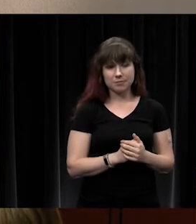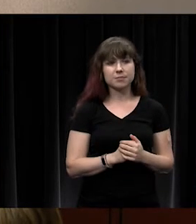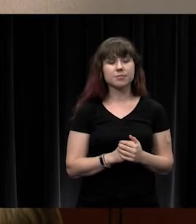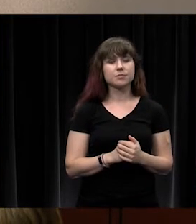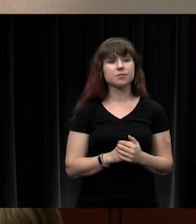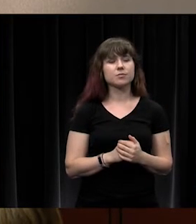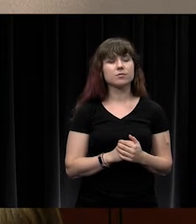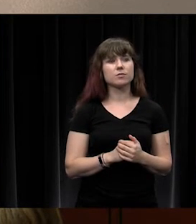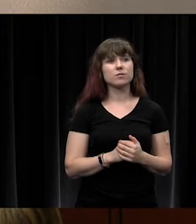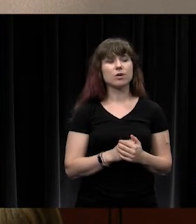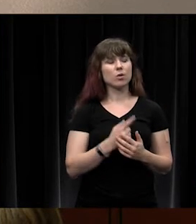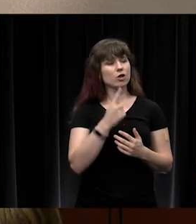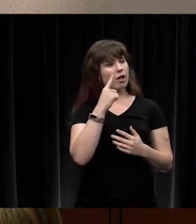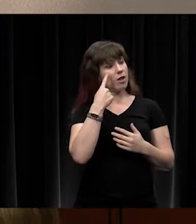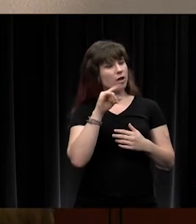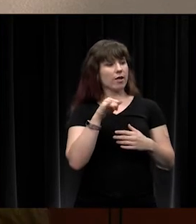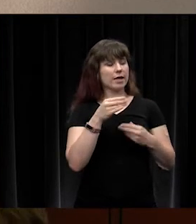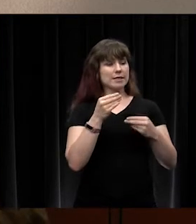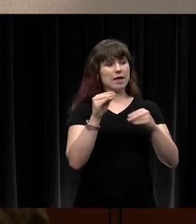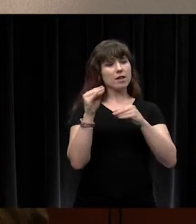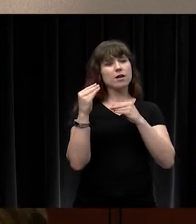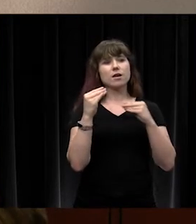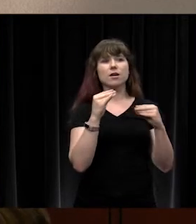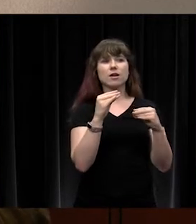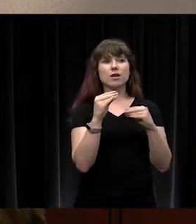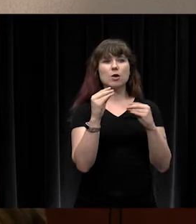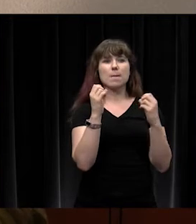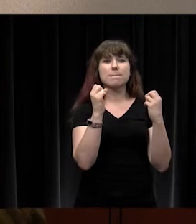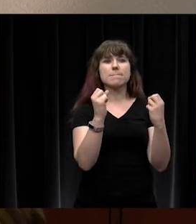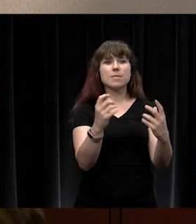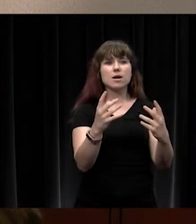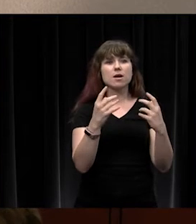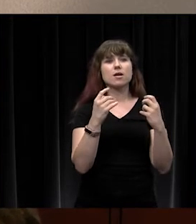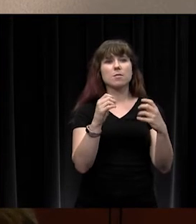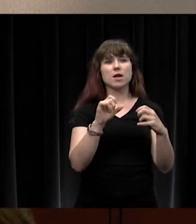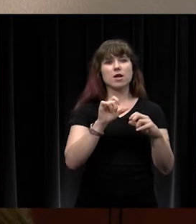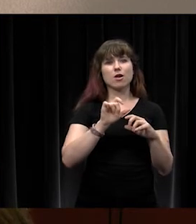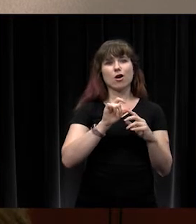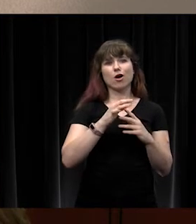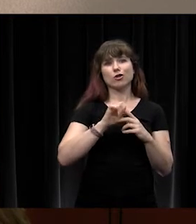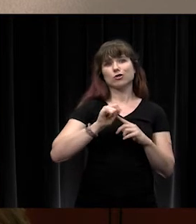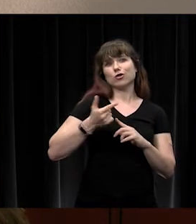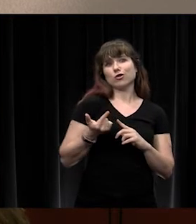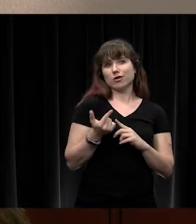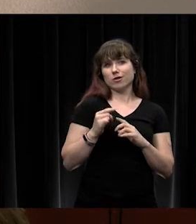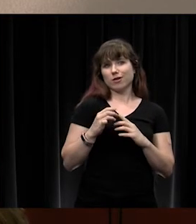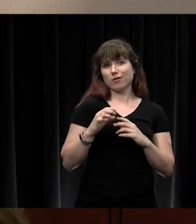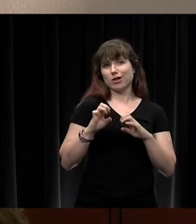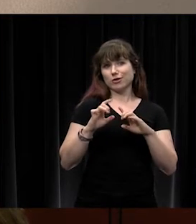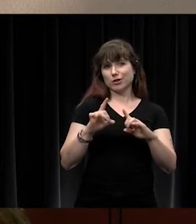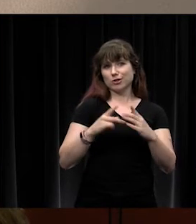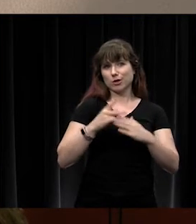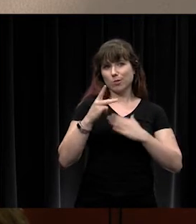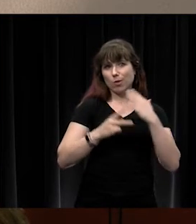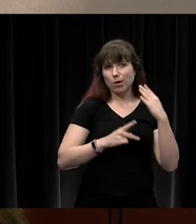selling, we really had that demand for the alternative education programs. We can't forget the impetus for this is PLC, that